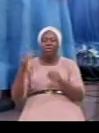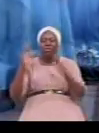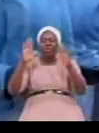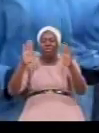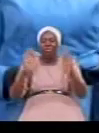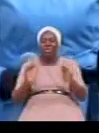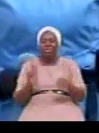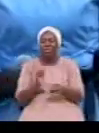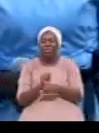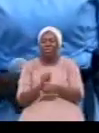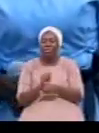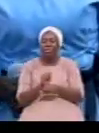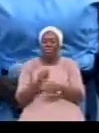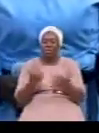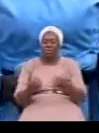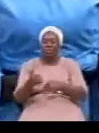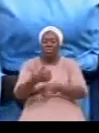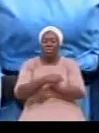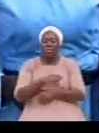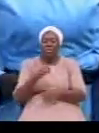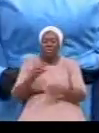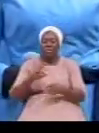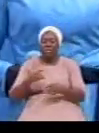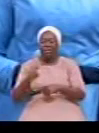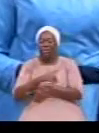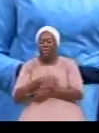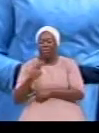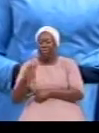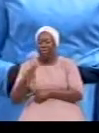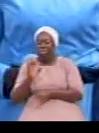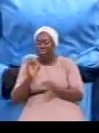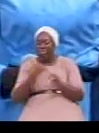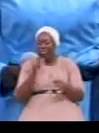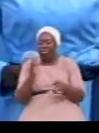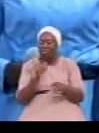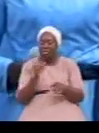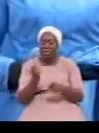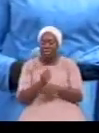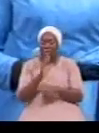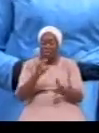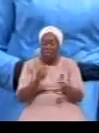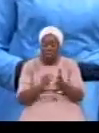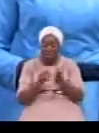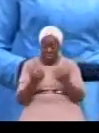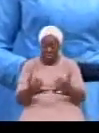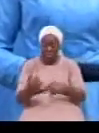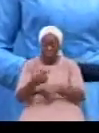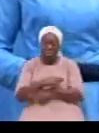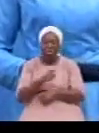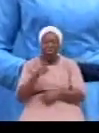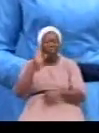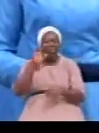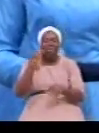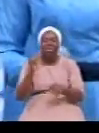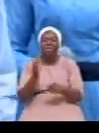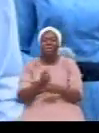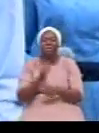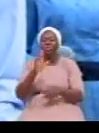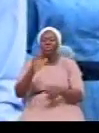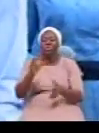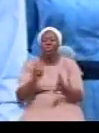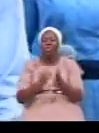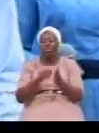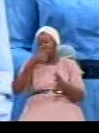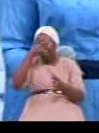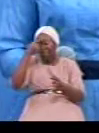And today on day four, if you've not yet received your miracle, today you are receiving your miracle, because the God of